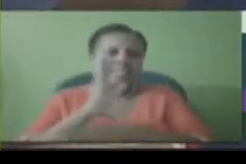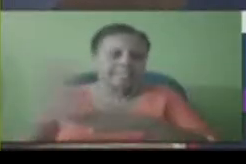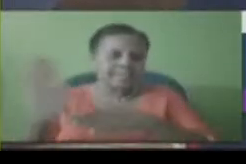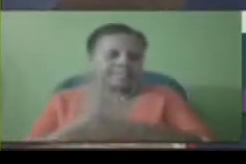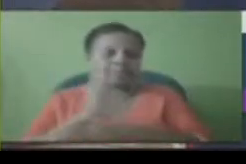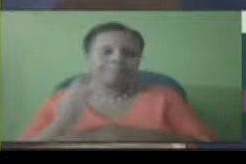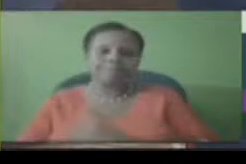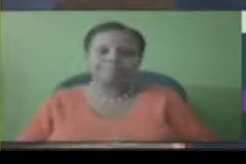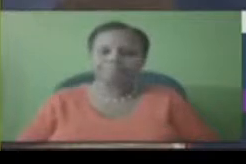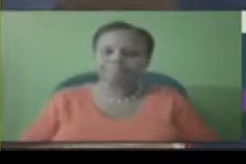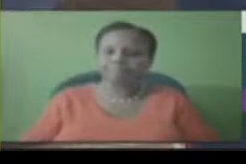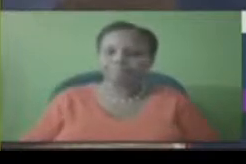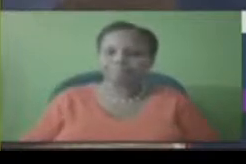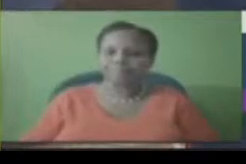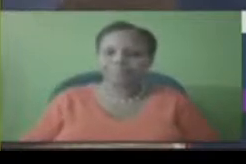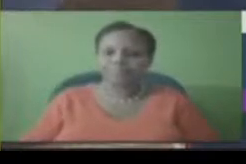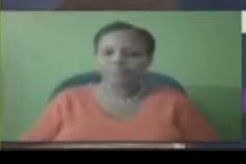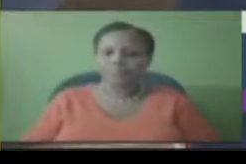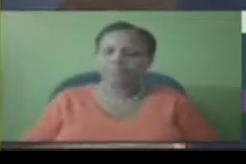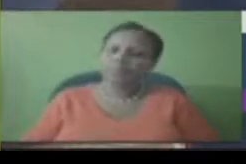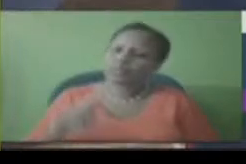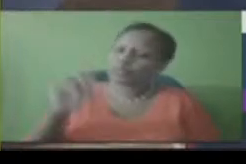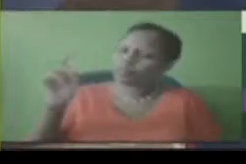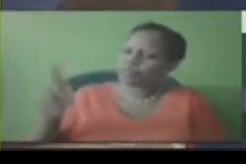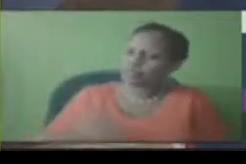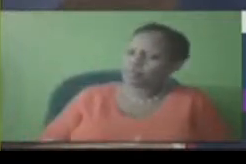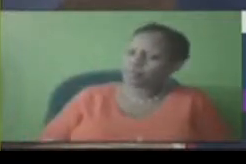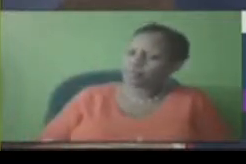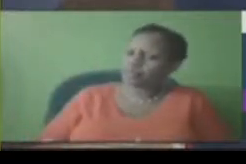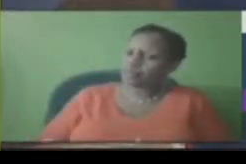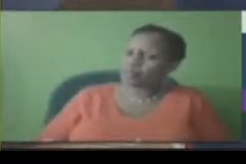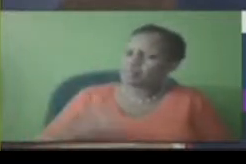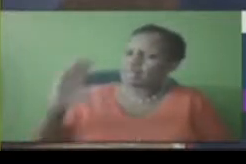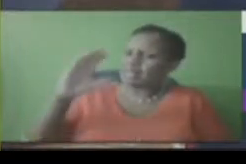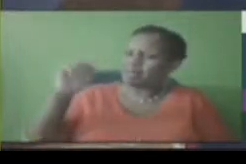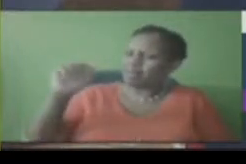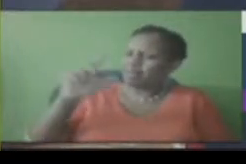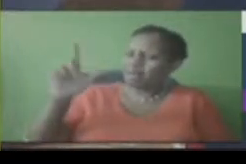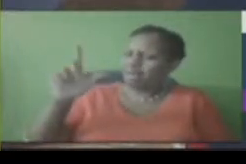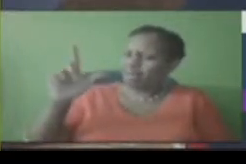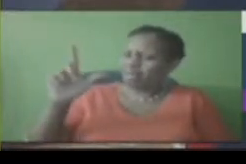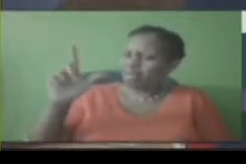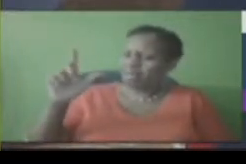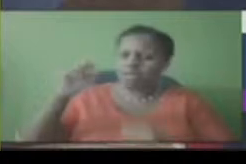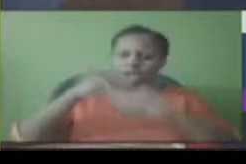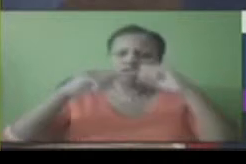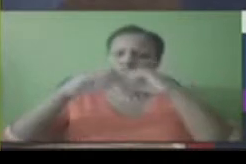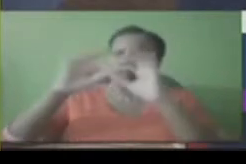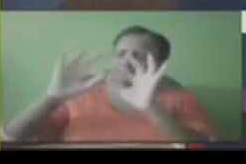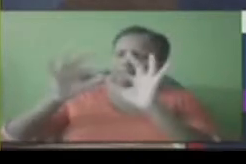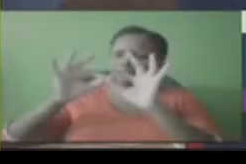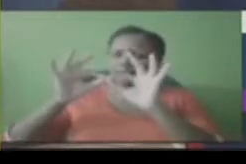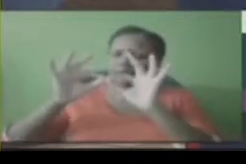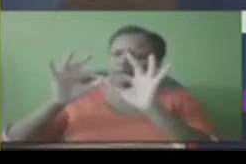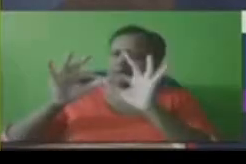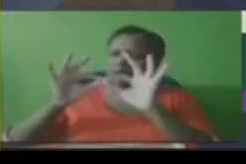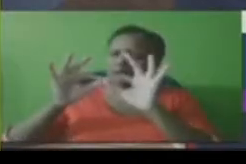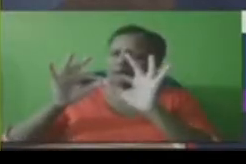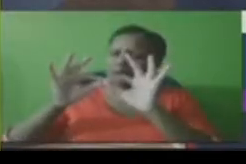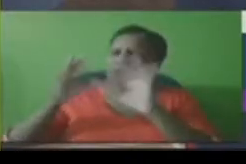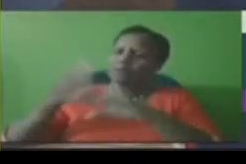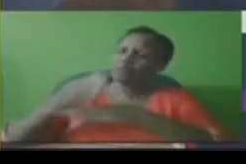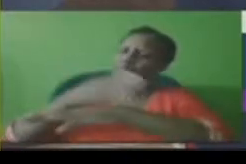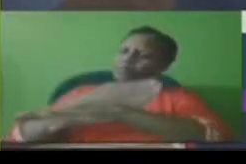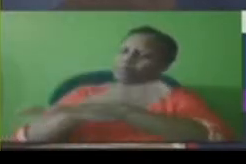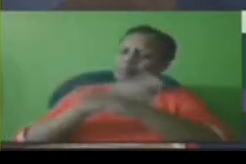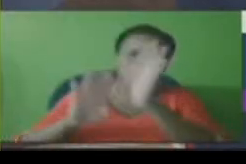restructured and so on. Is that the best model in terms of what may be a high demand of persons coming back to Trinidad